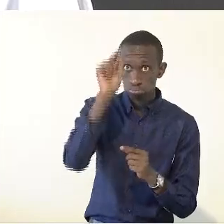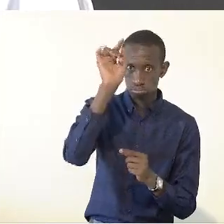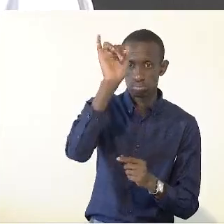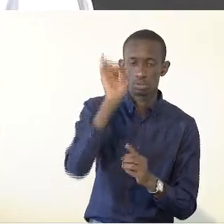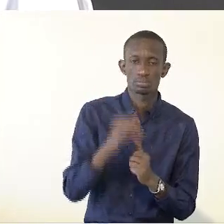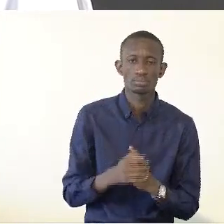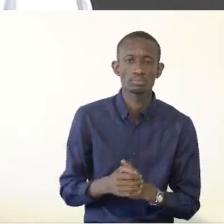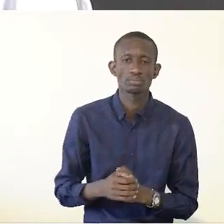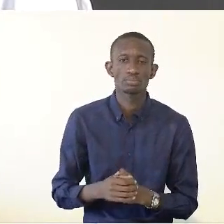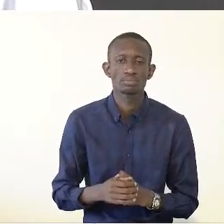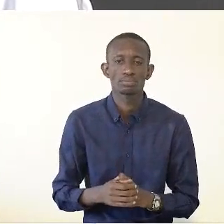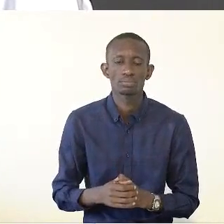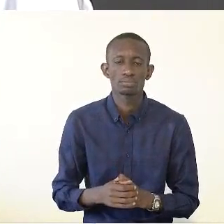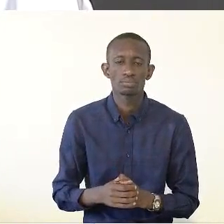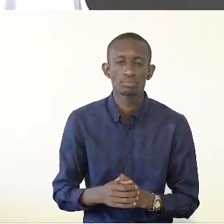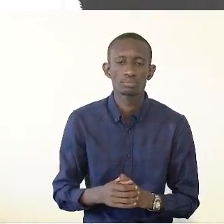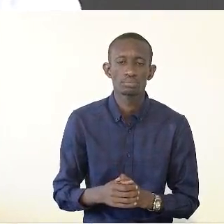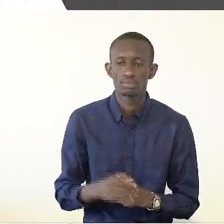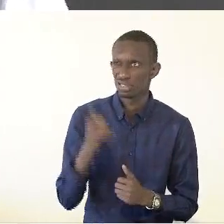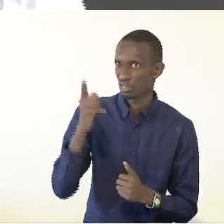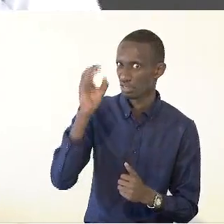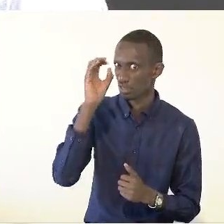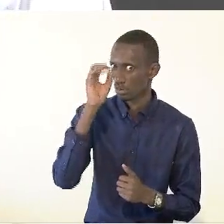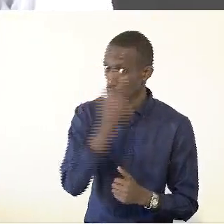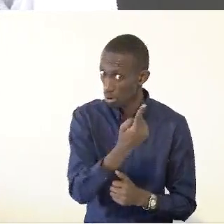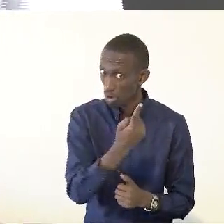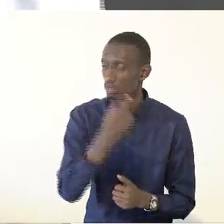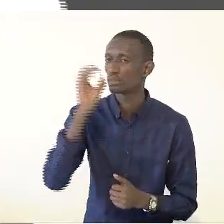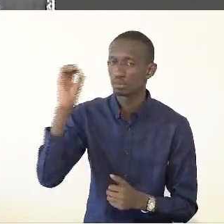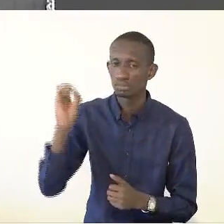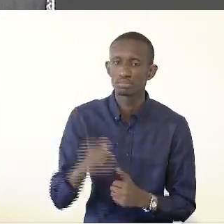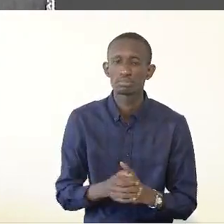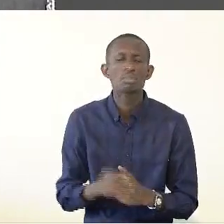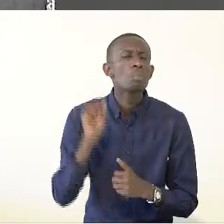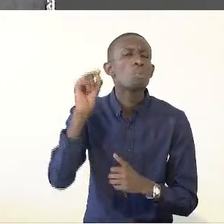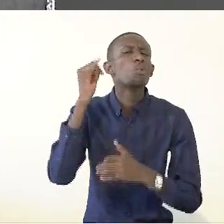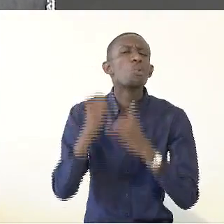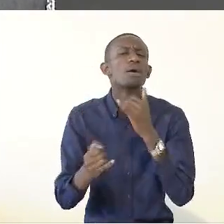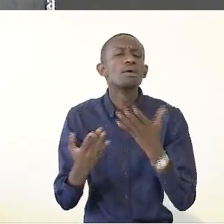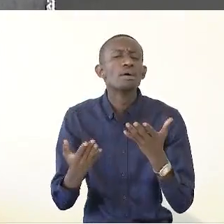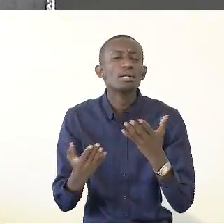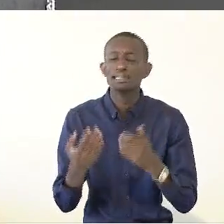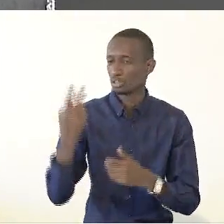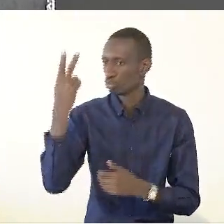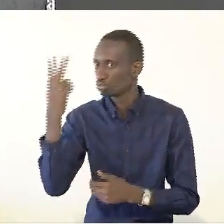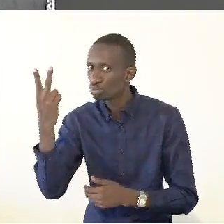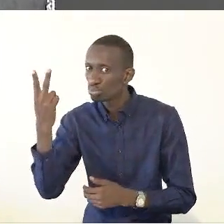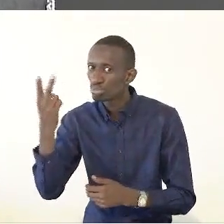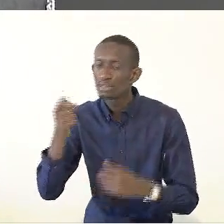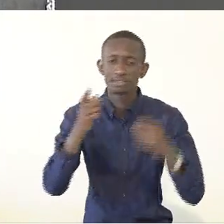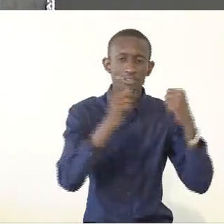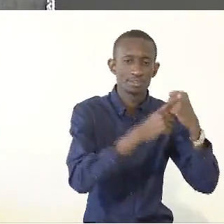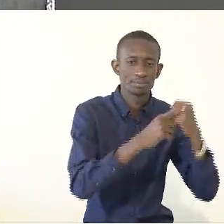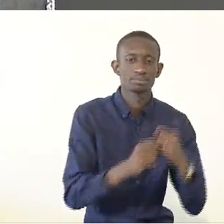It's here. This is 1 and 0. The last point, it is 2 and 6. 2